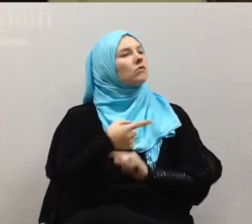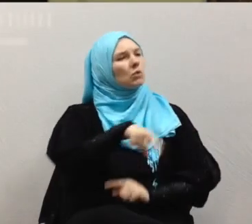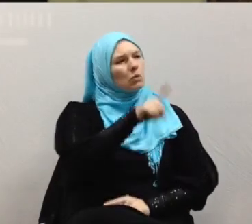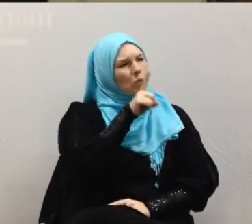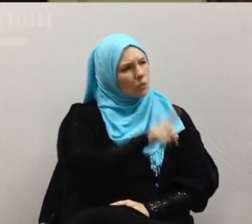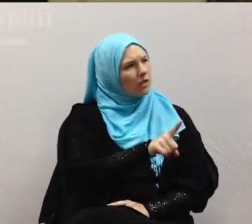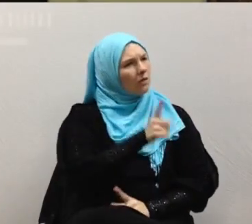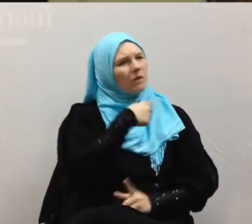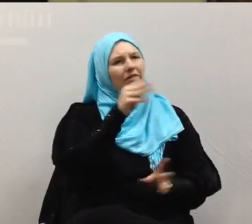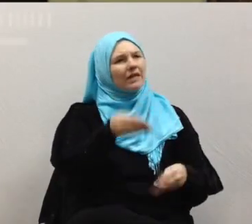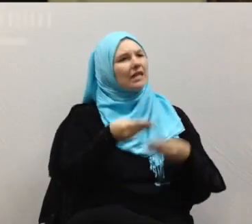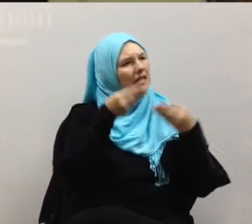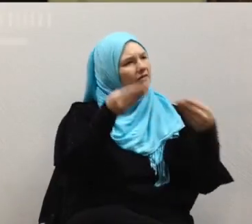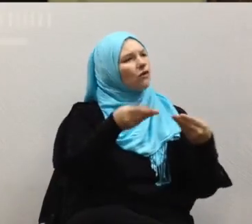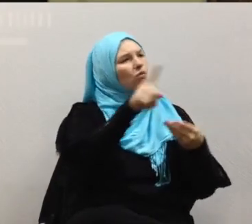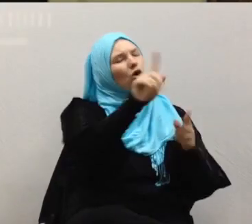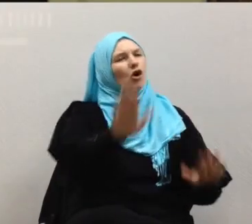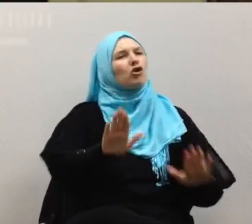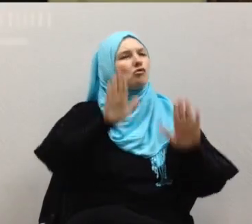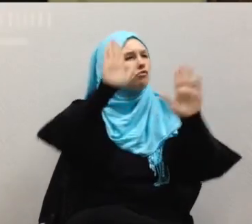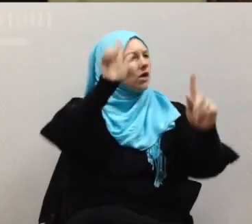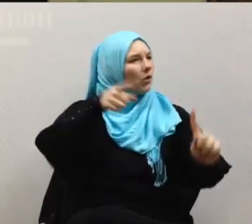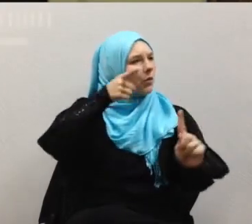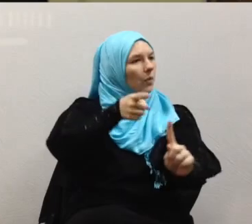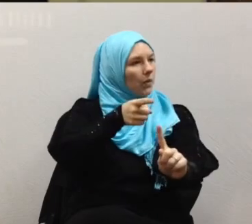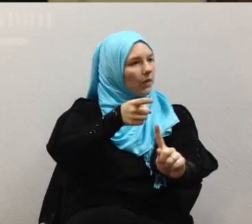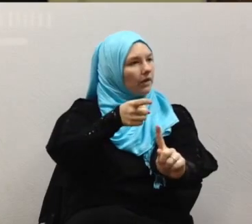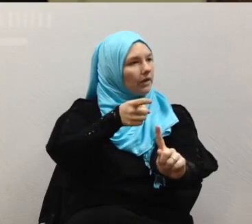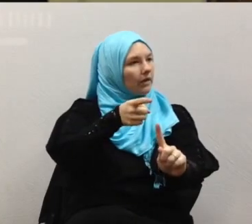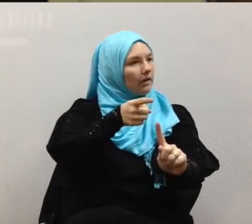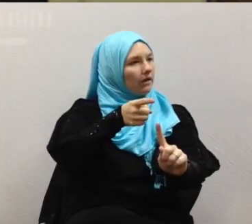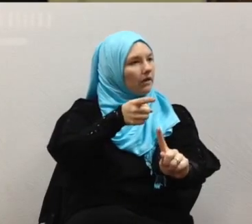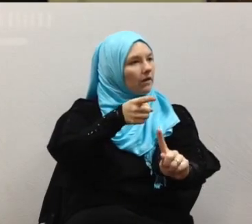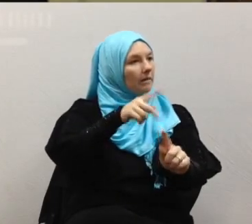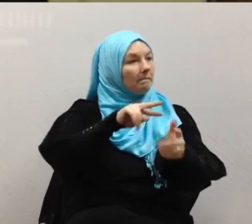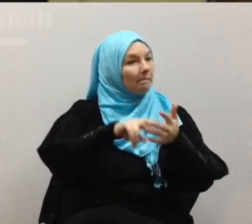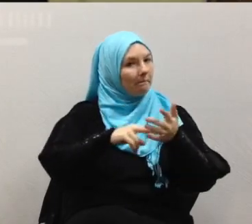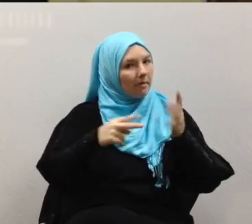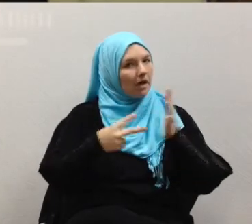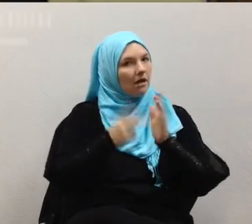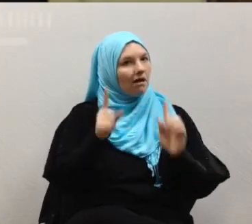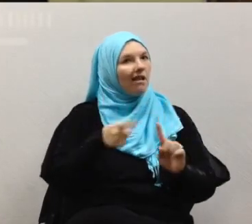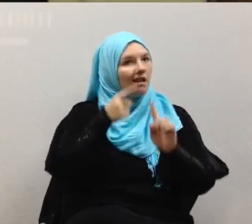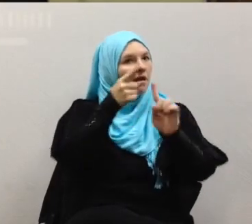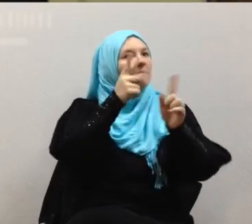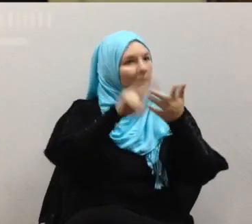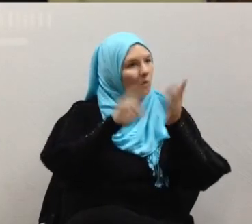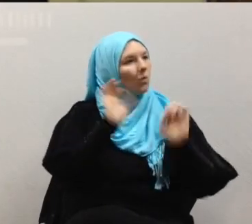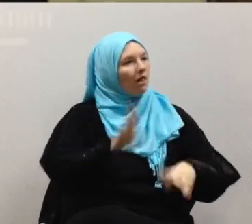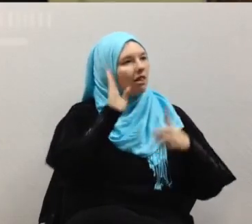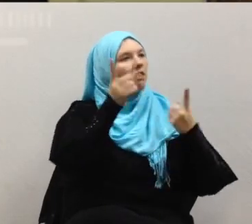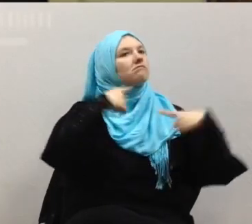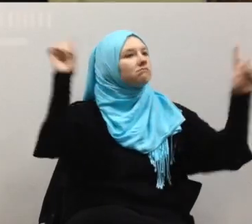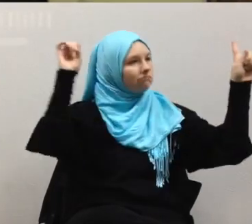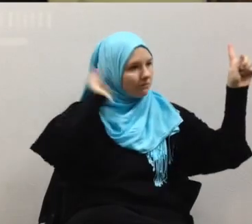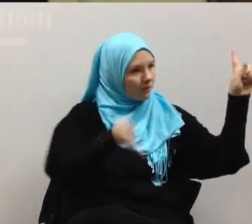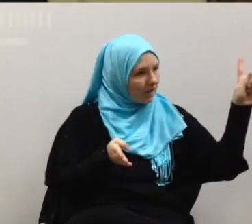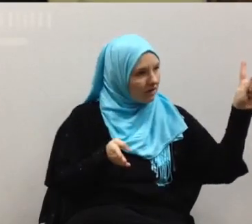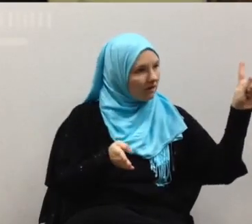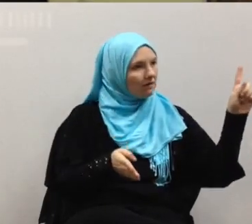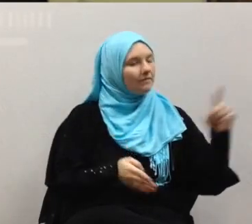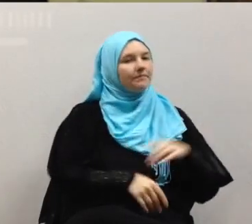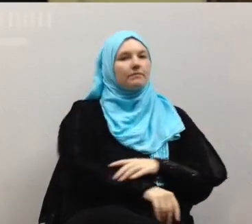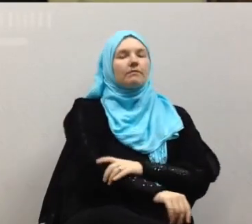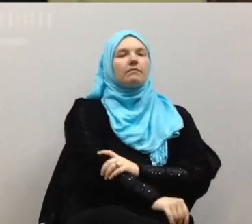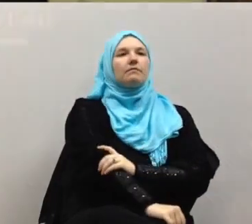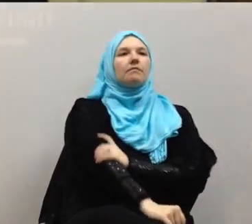great conquest. This is victory. This is not defeat. So that Allah may forgive for you